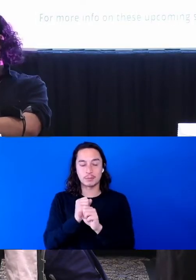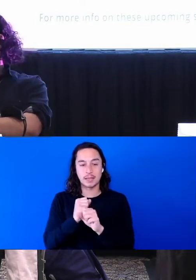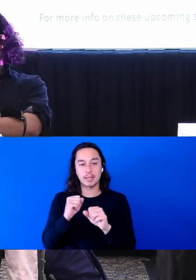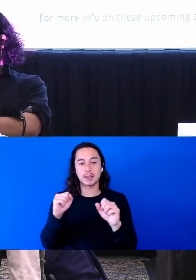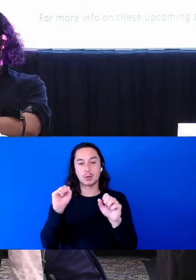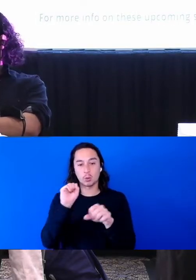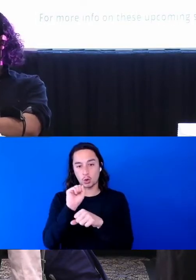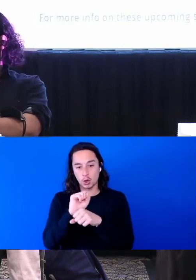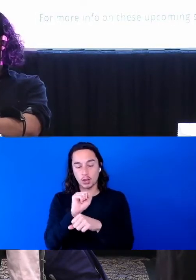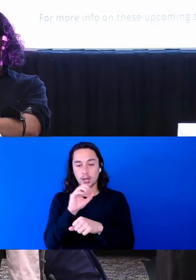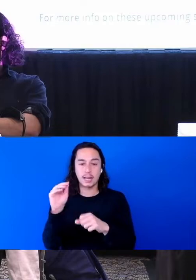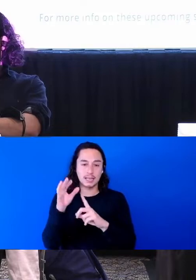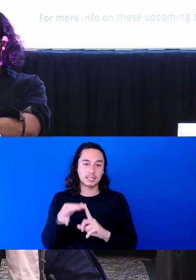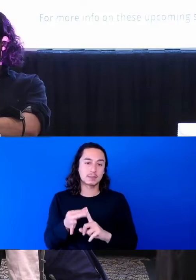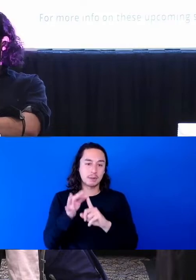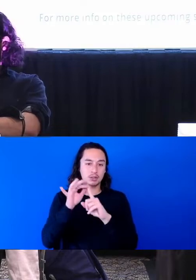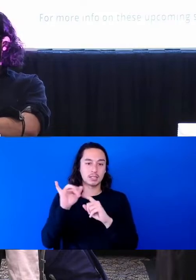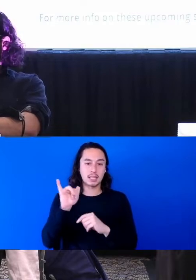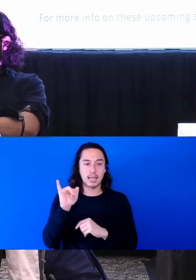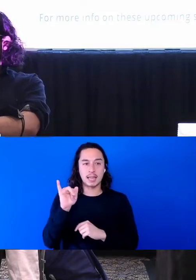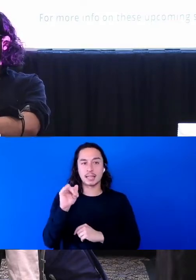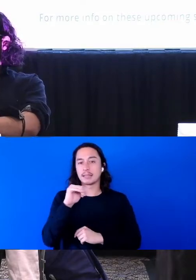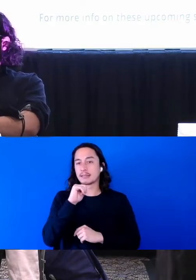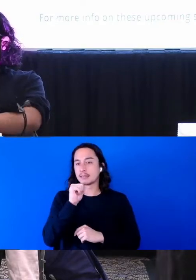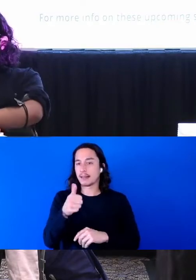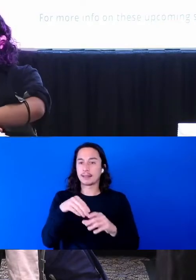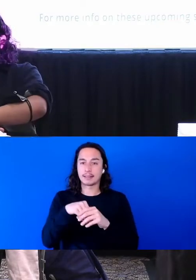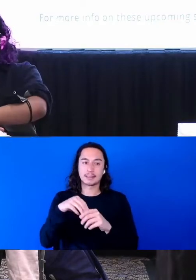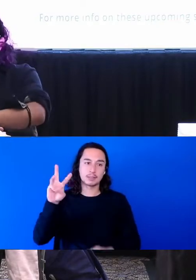And especially like in these non-air-conditioned warehouses that I was working in.